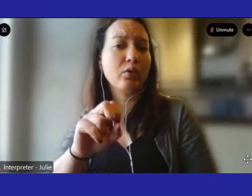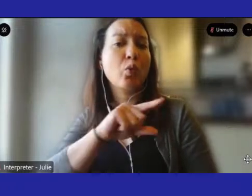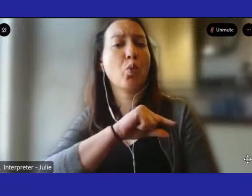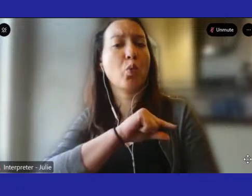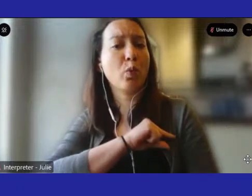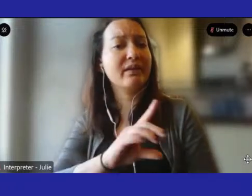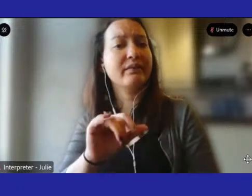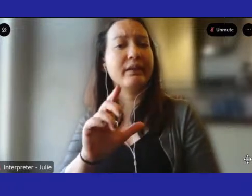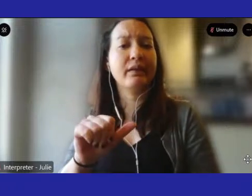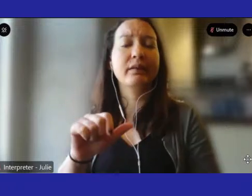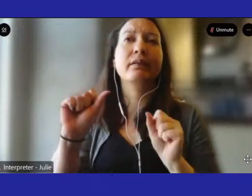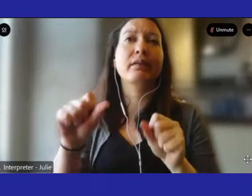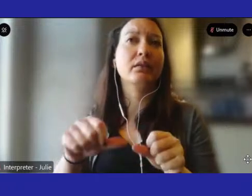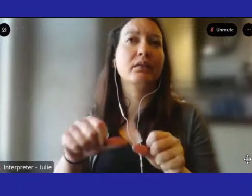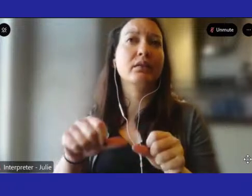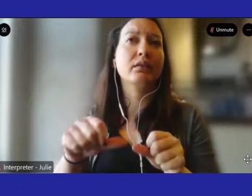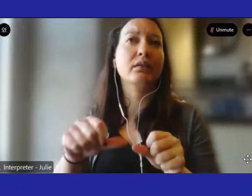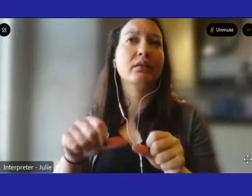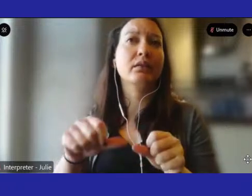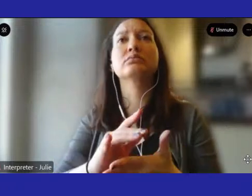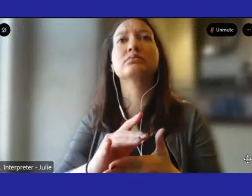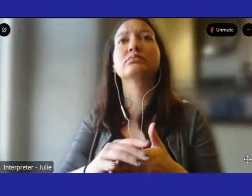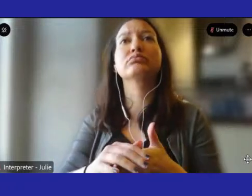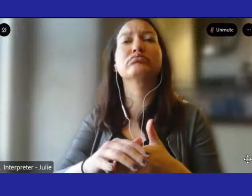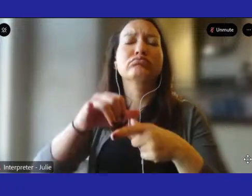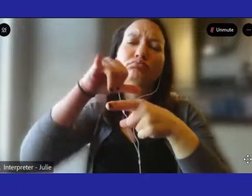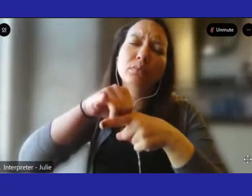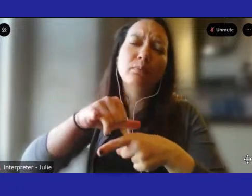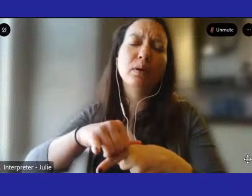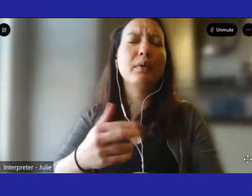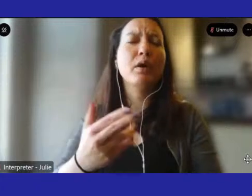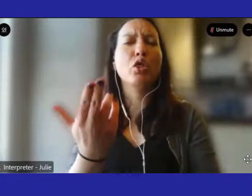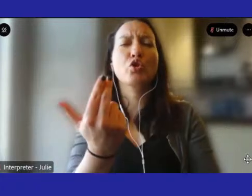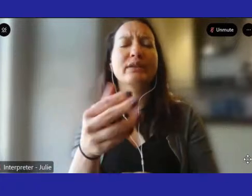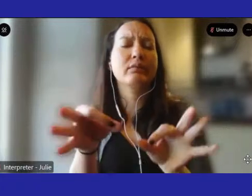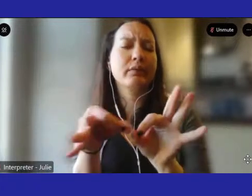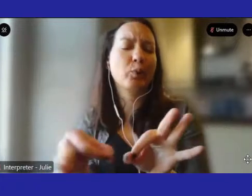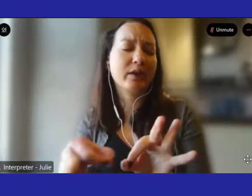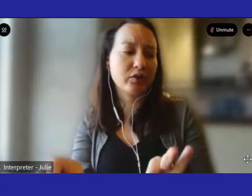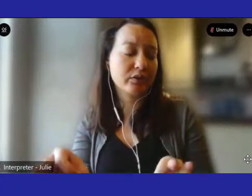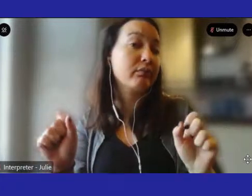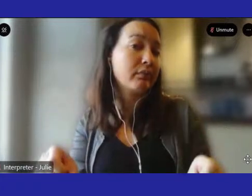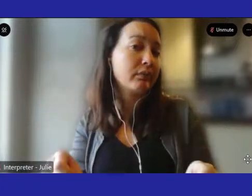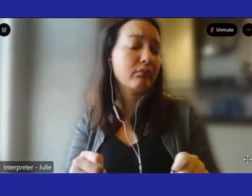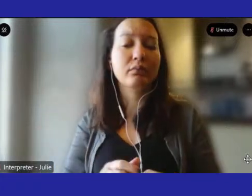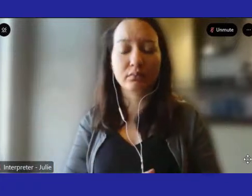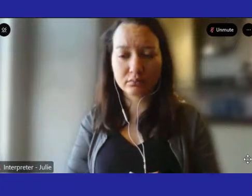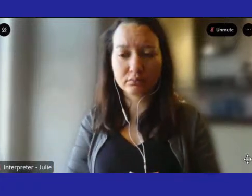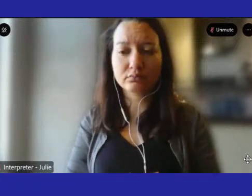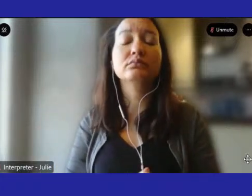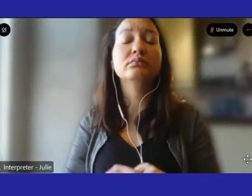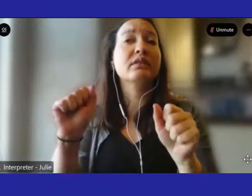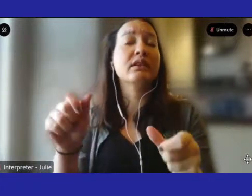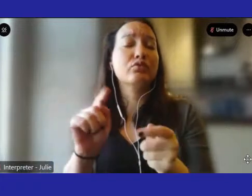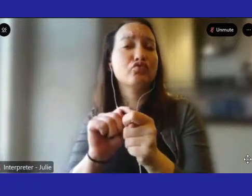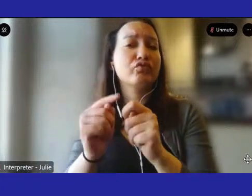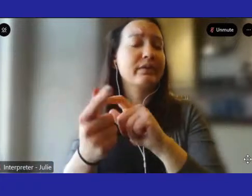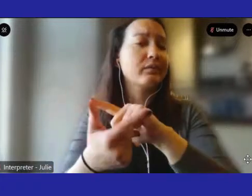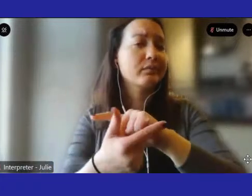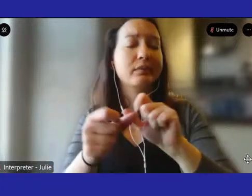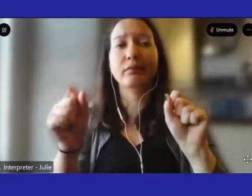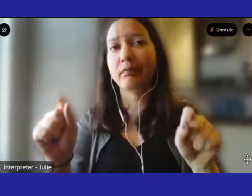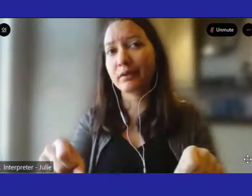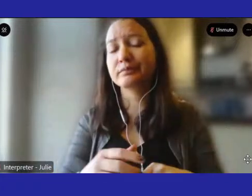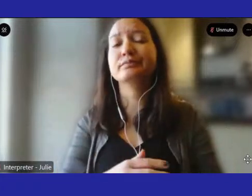our many top 13 languages. And so they have the ability to translate this information and